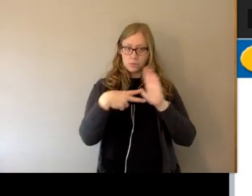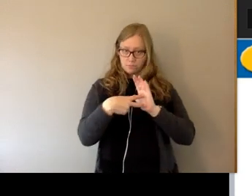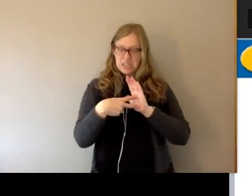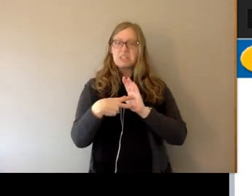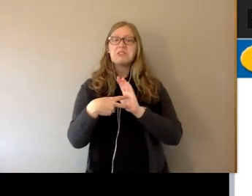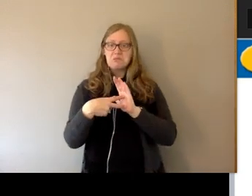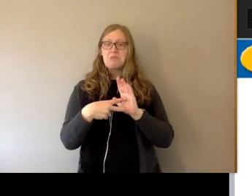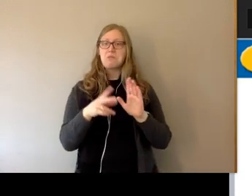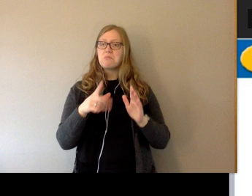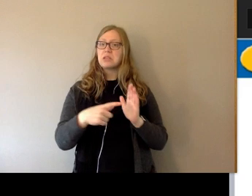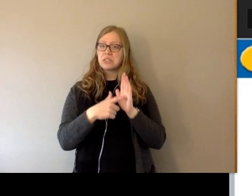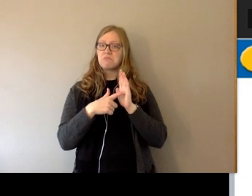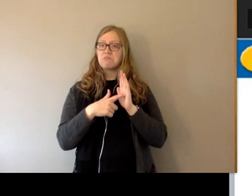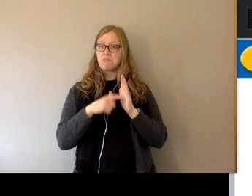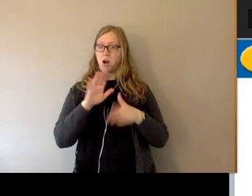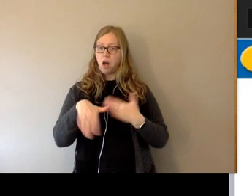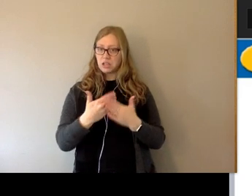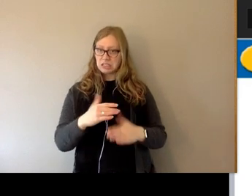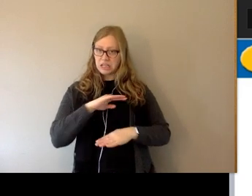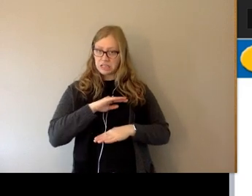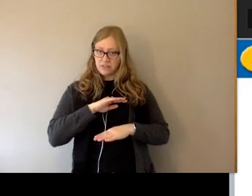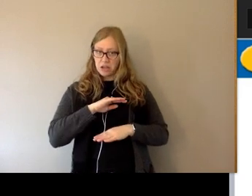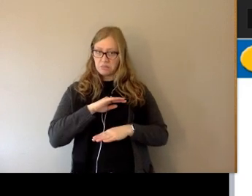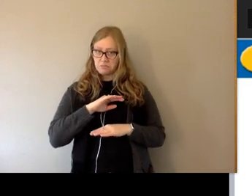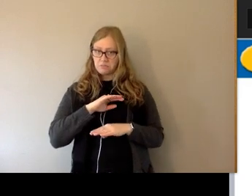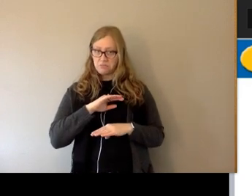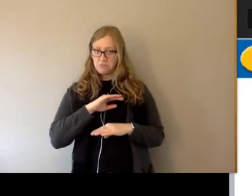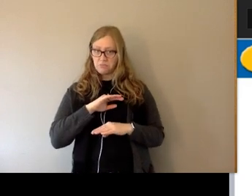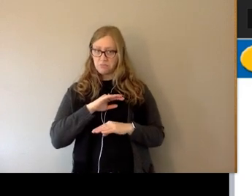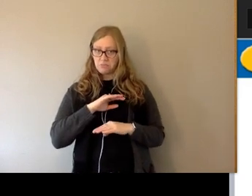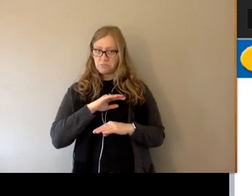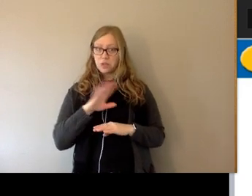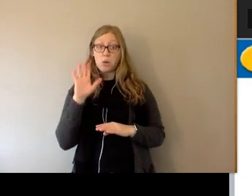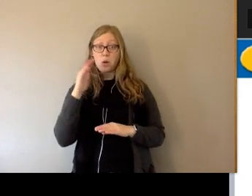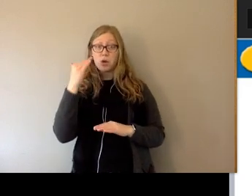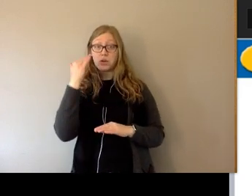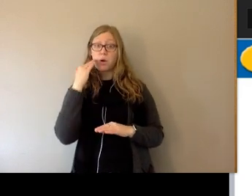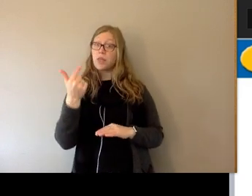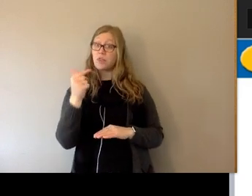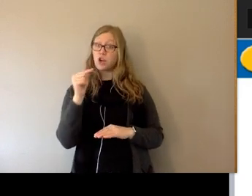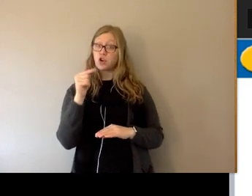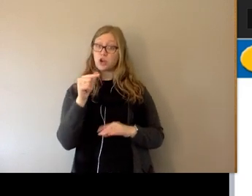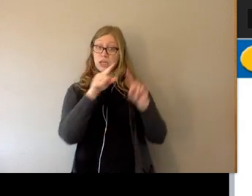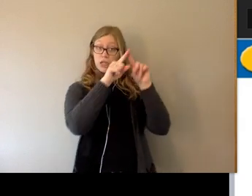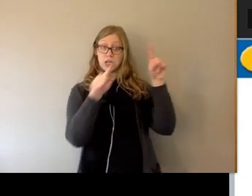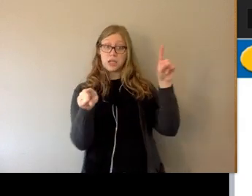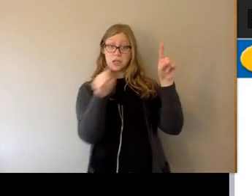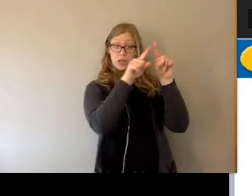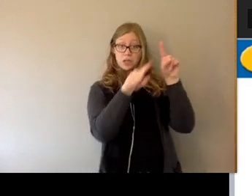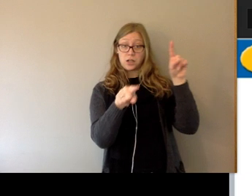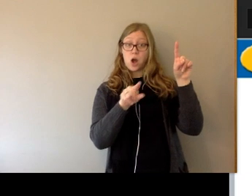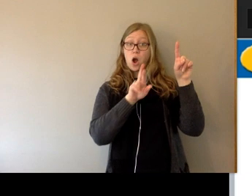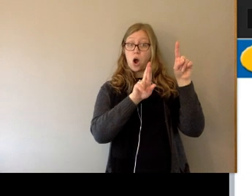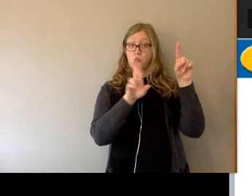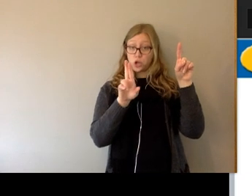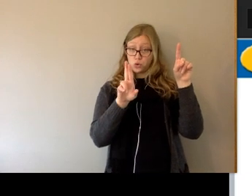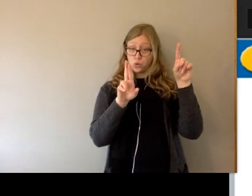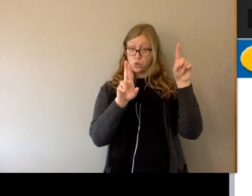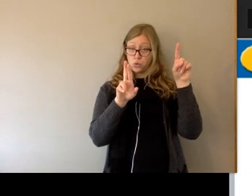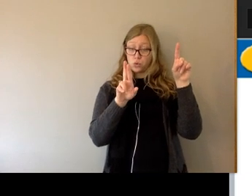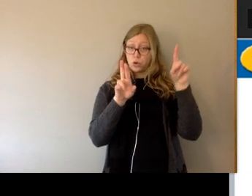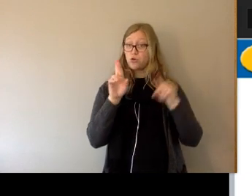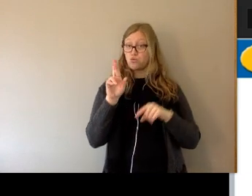proportion, and I know that this length RU, the ratio to US, is going to be the same as